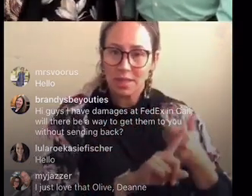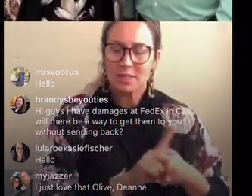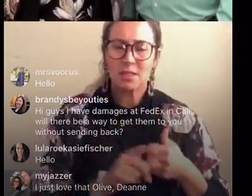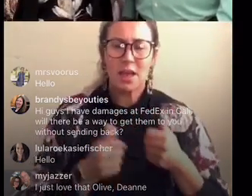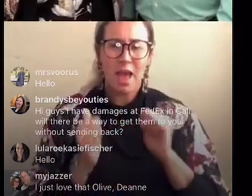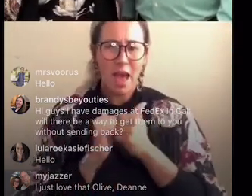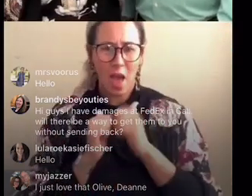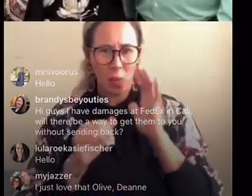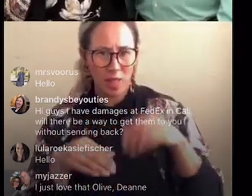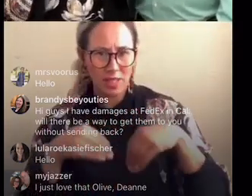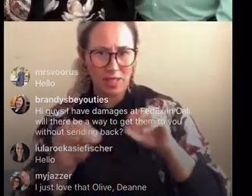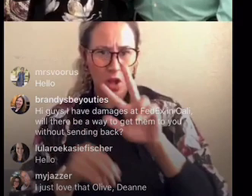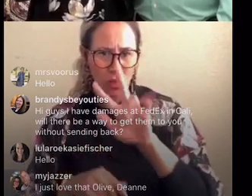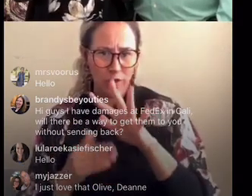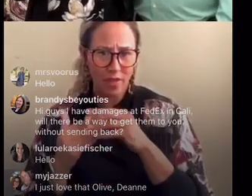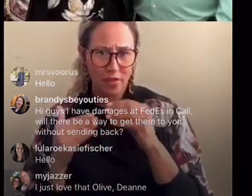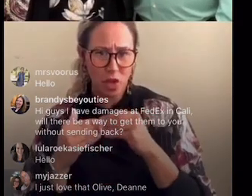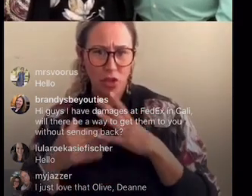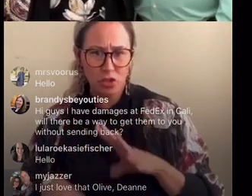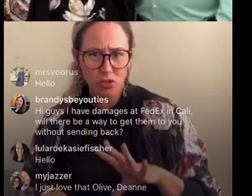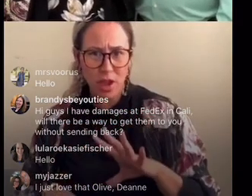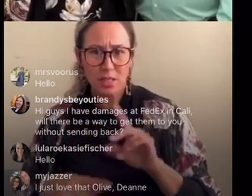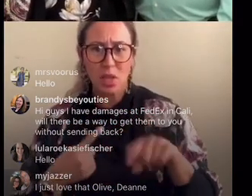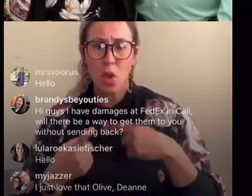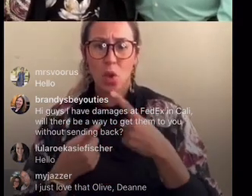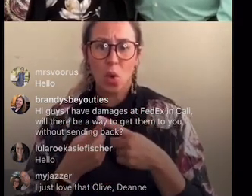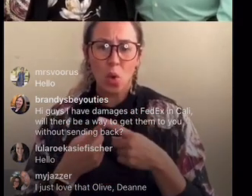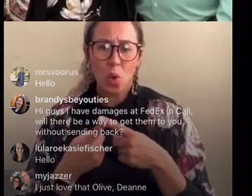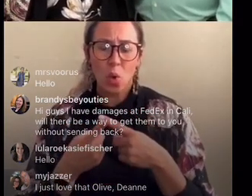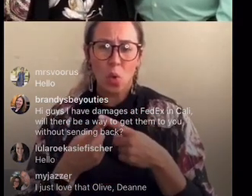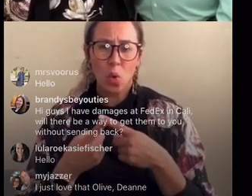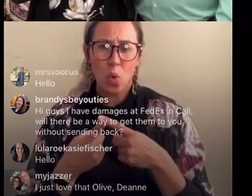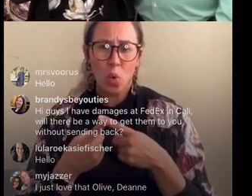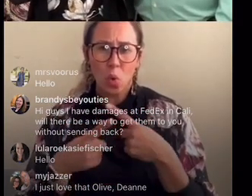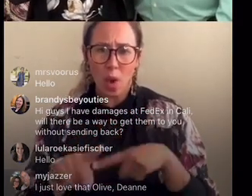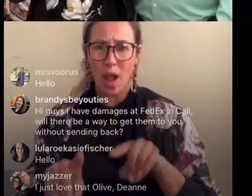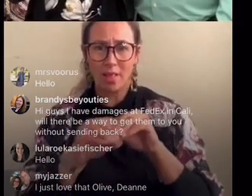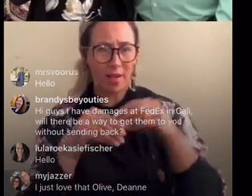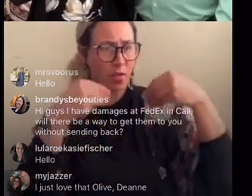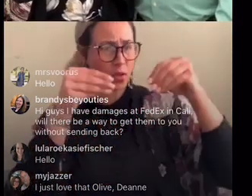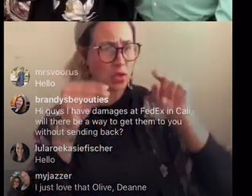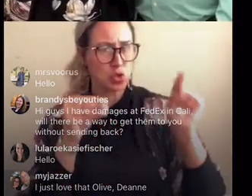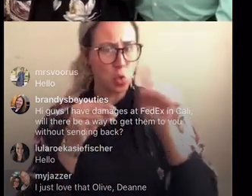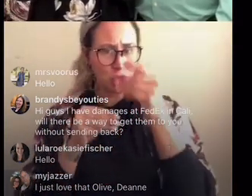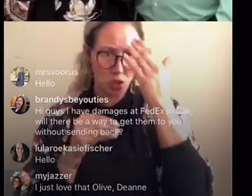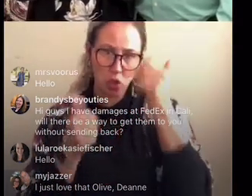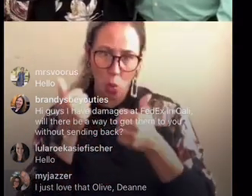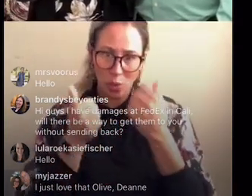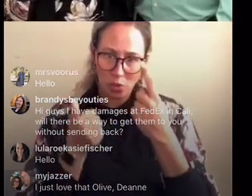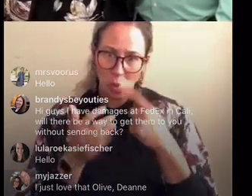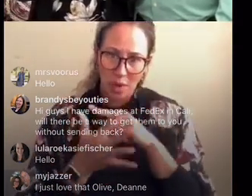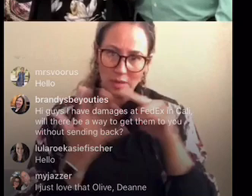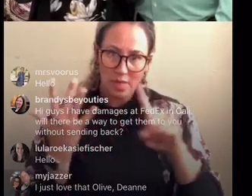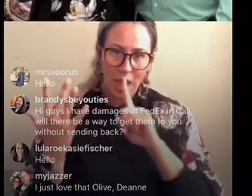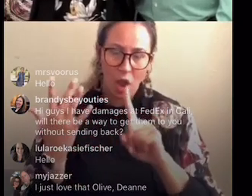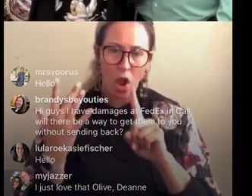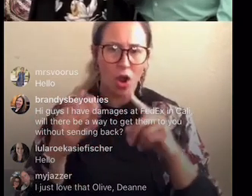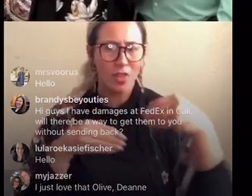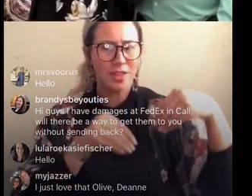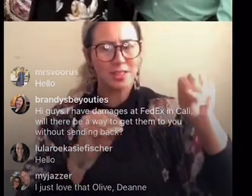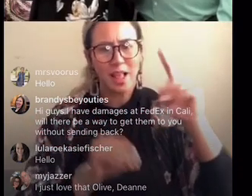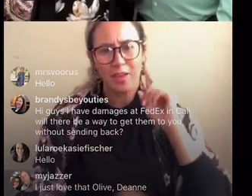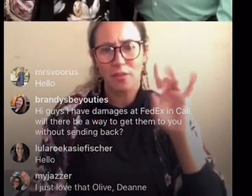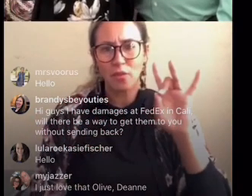going to sell a $35 dress when in the stores, and you know which ones they are, we're selling them